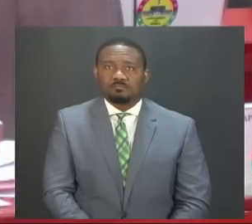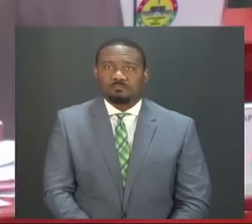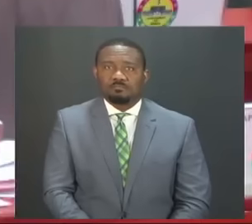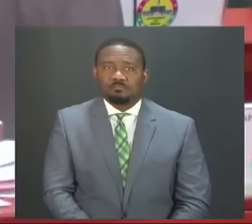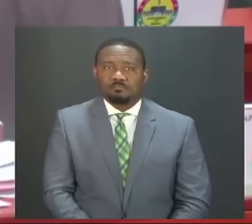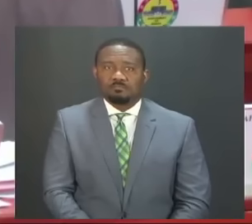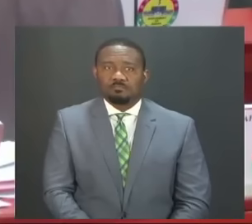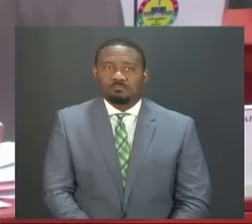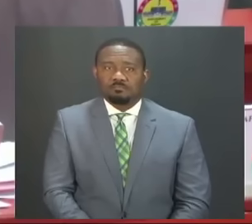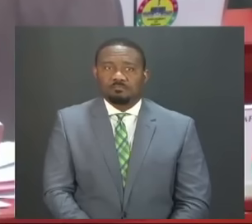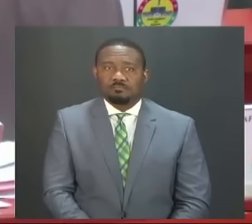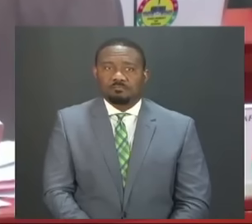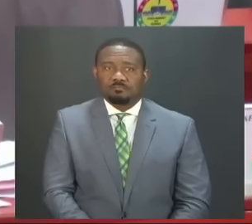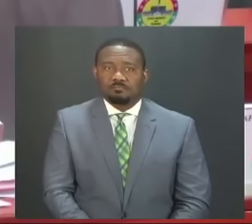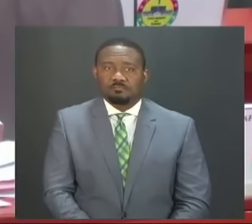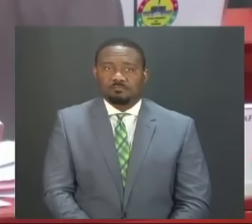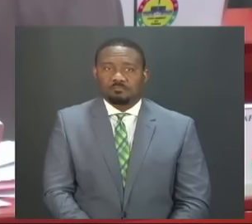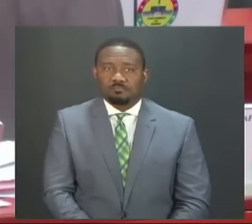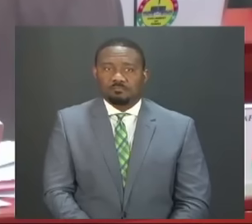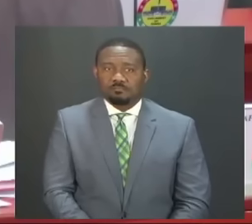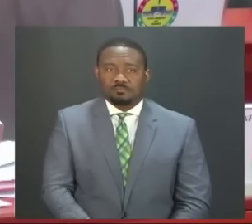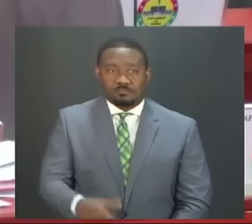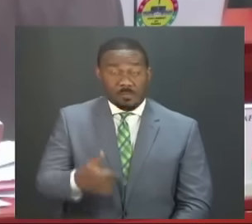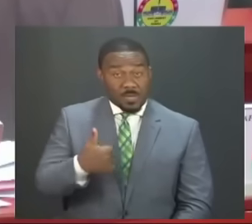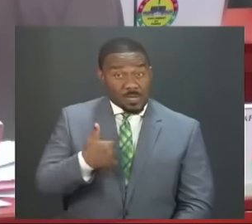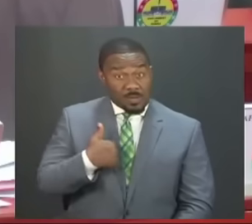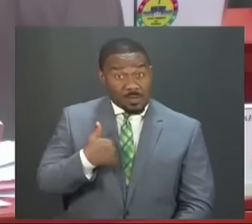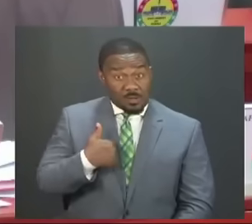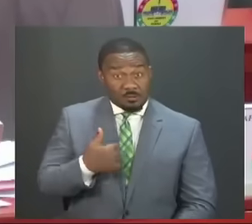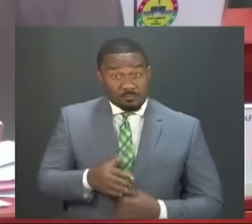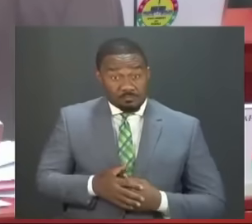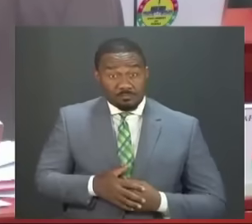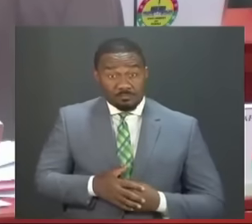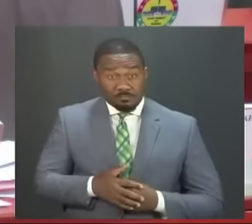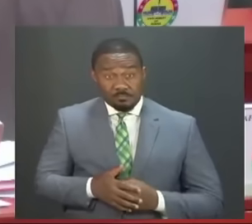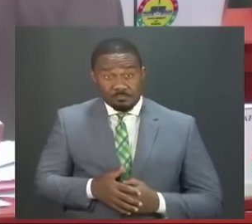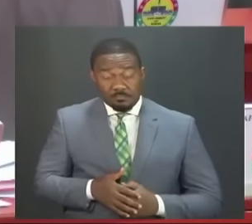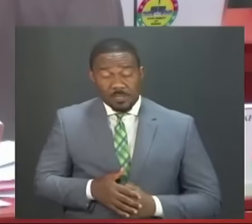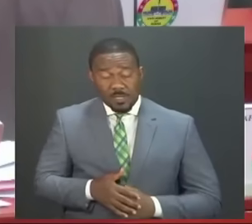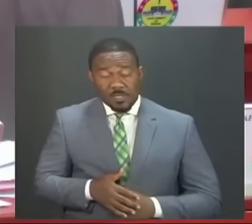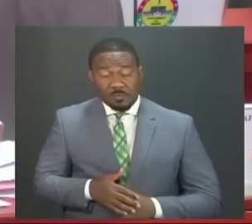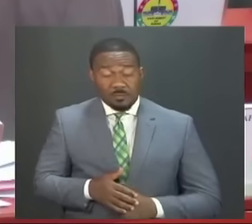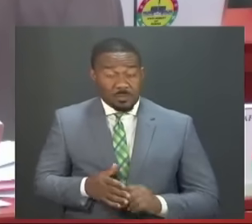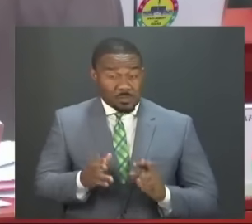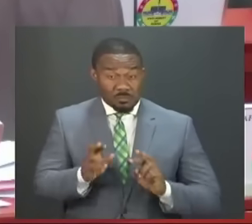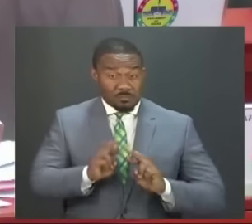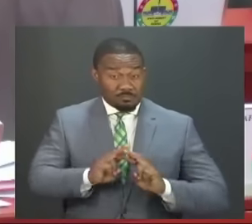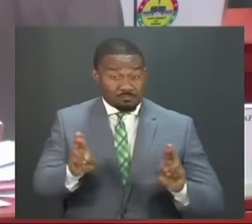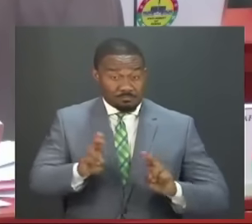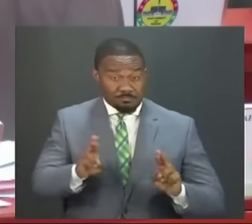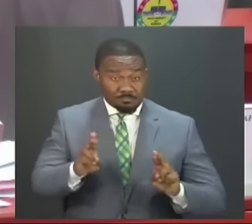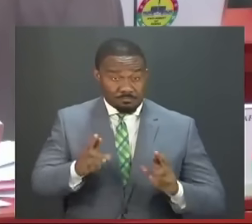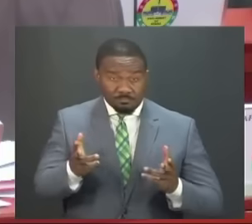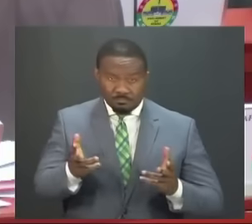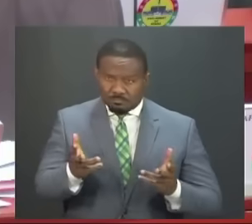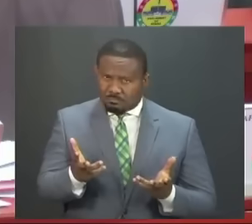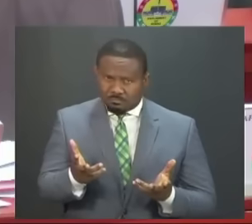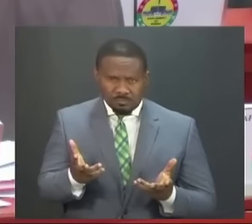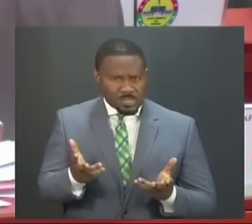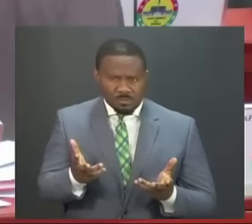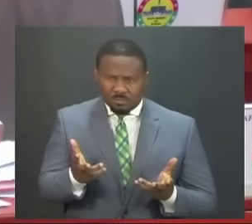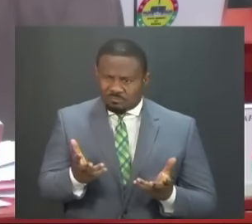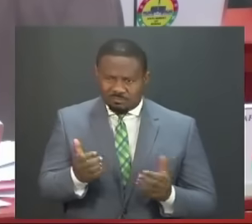I come to this chamber prepared and fortified. I don't make lame submissions.